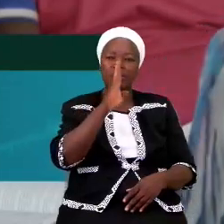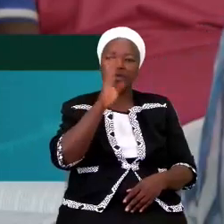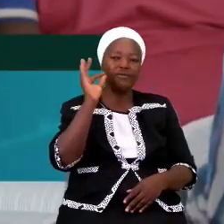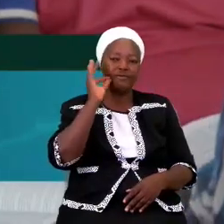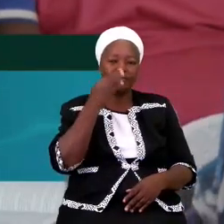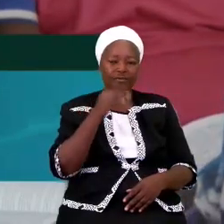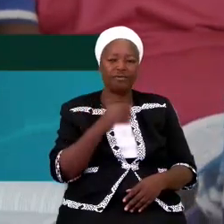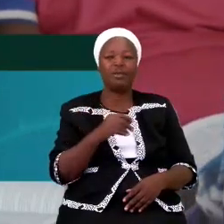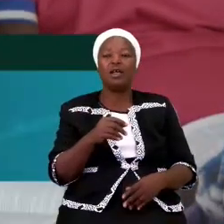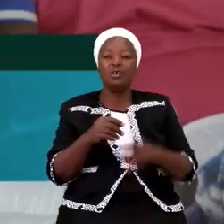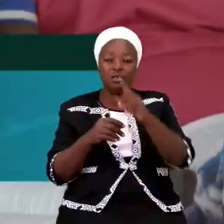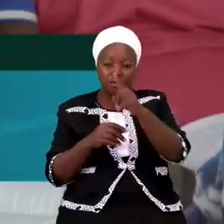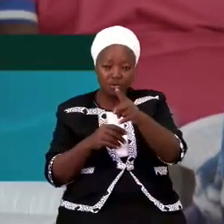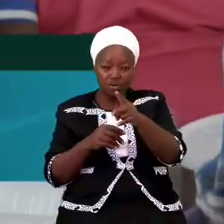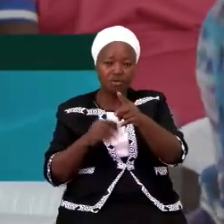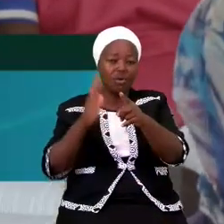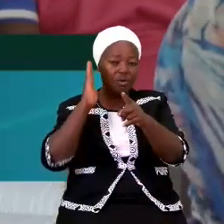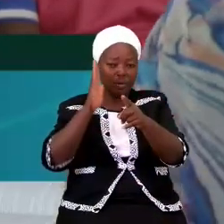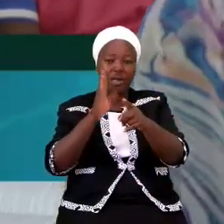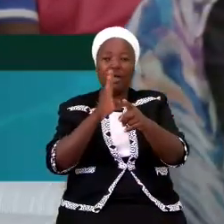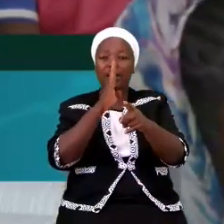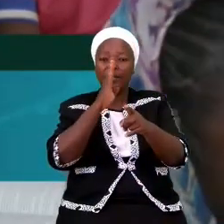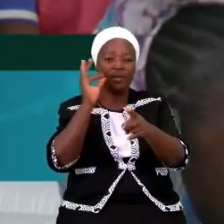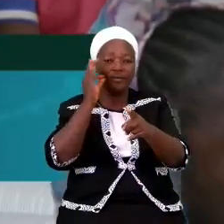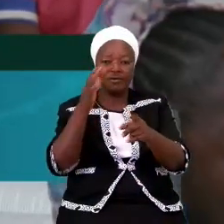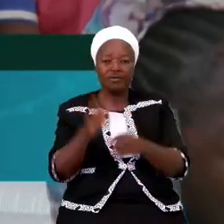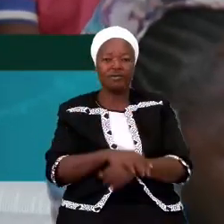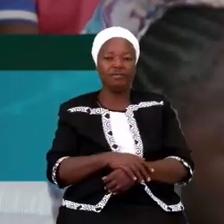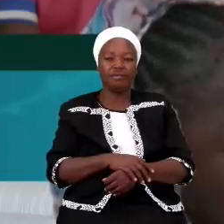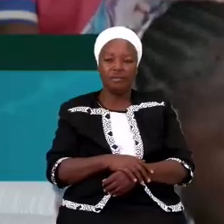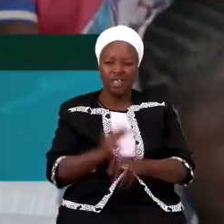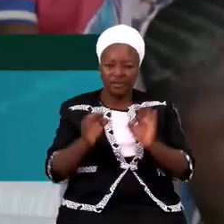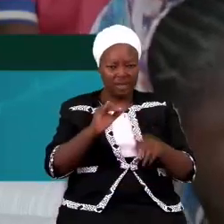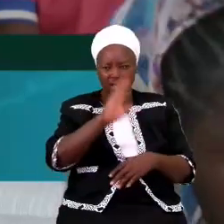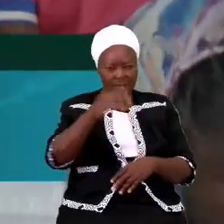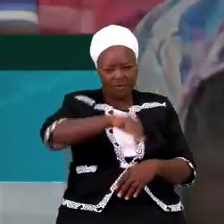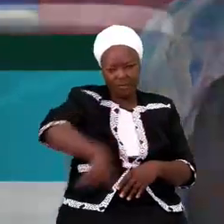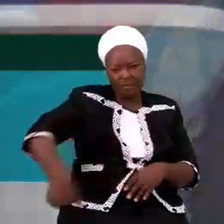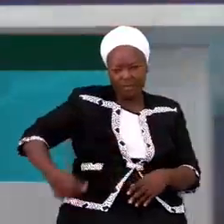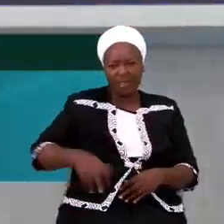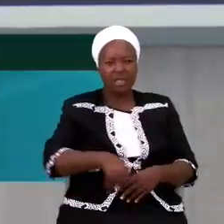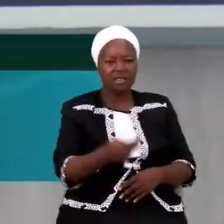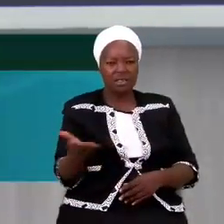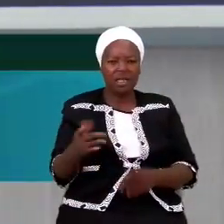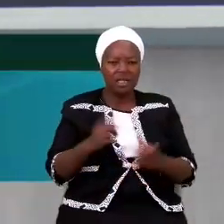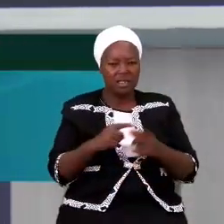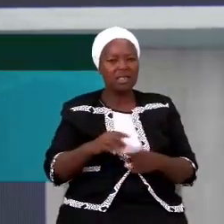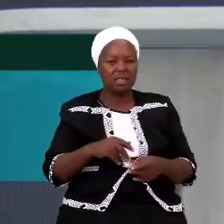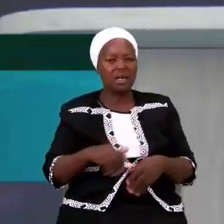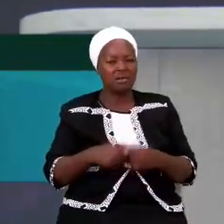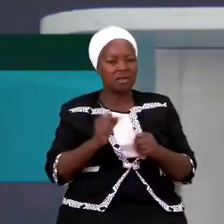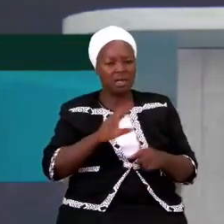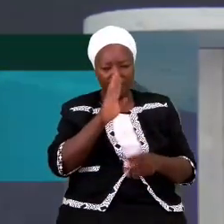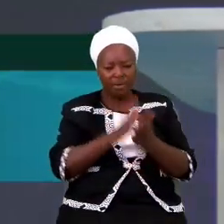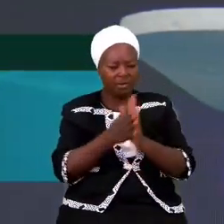I become fruitful. If I never sow any good thing in the lives of other people, how do